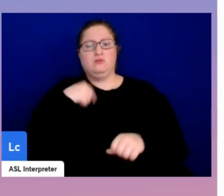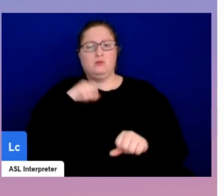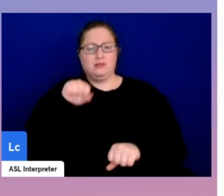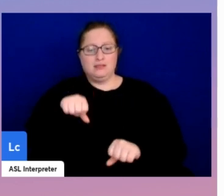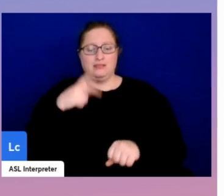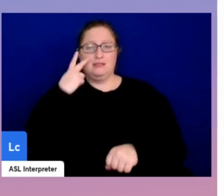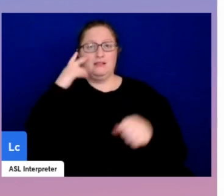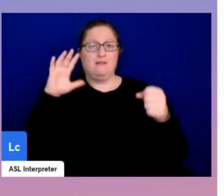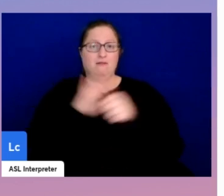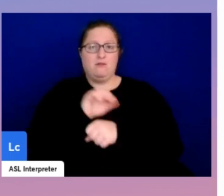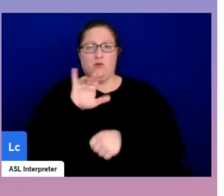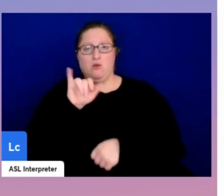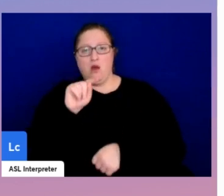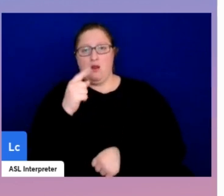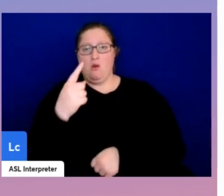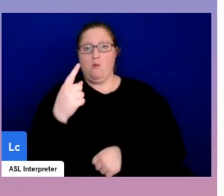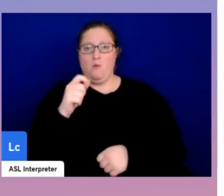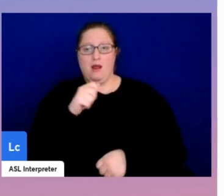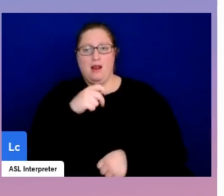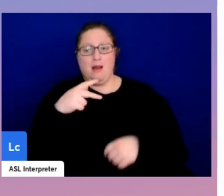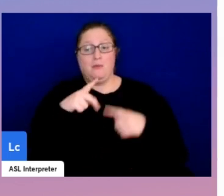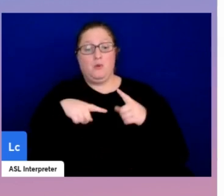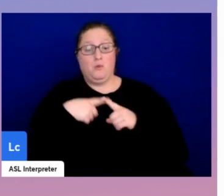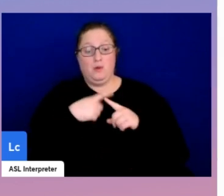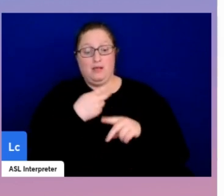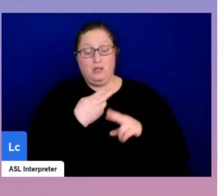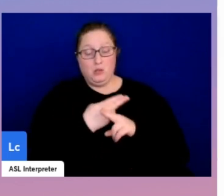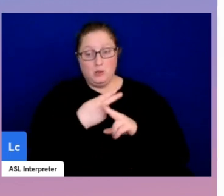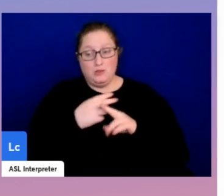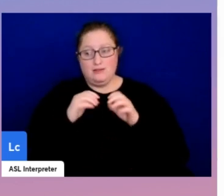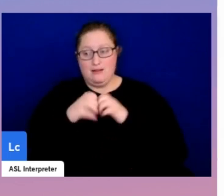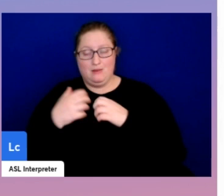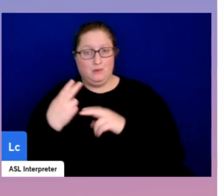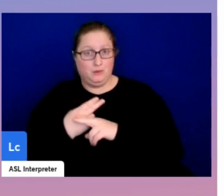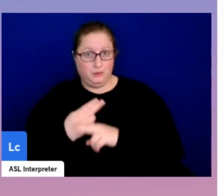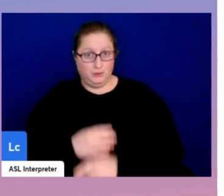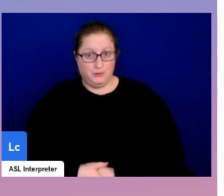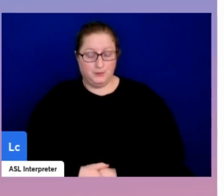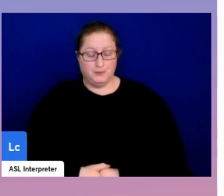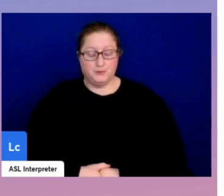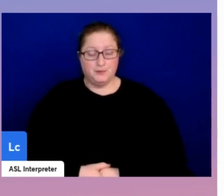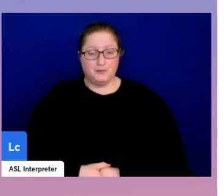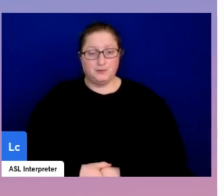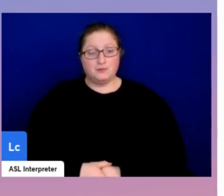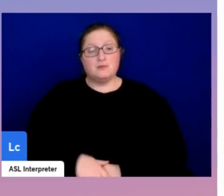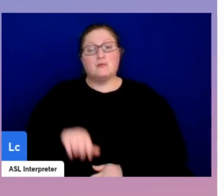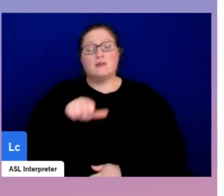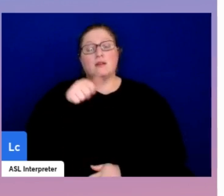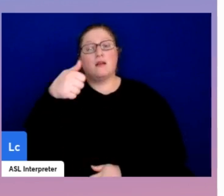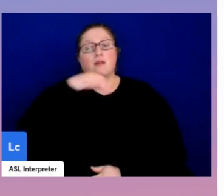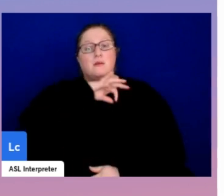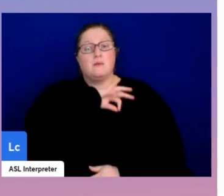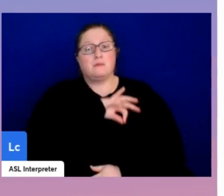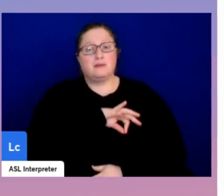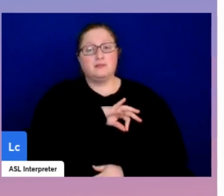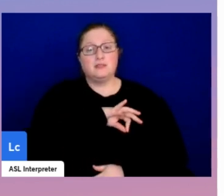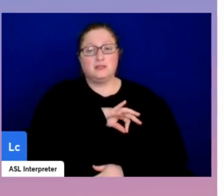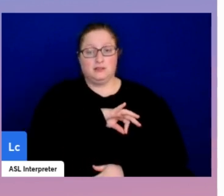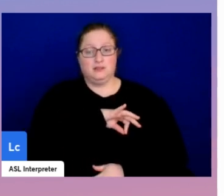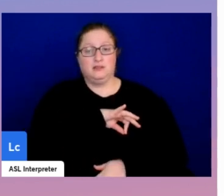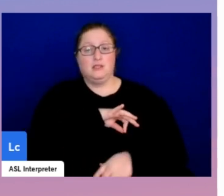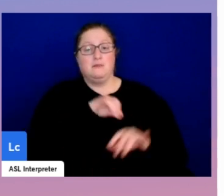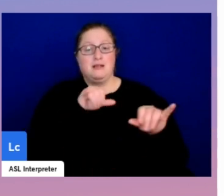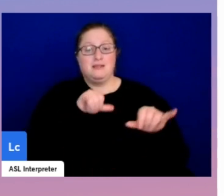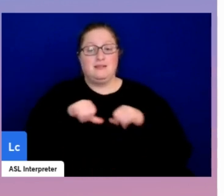log of when applications are using it and how they're using it. Now, the other benefit here is that by standardizing